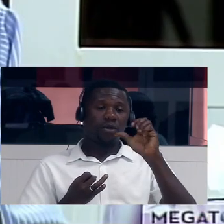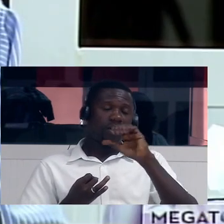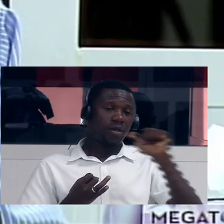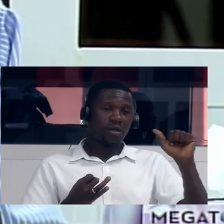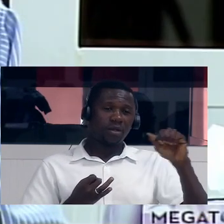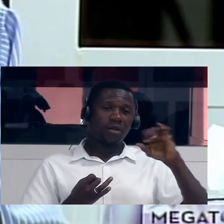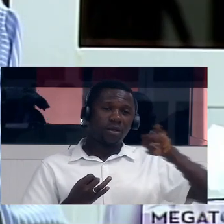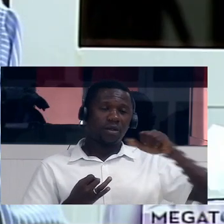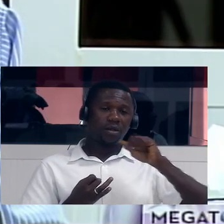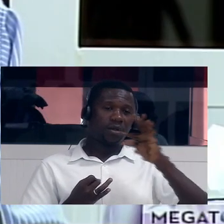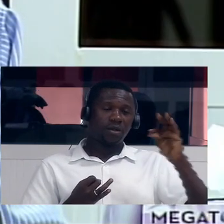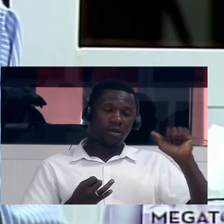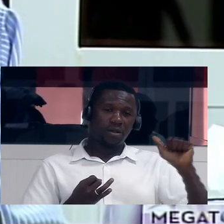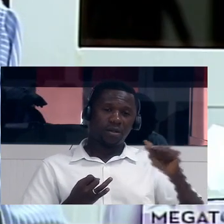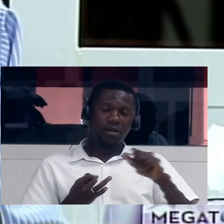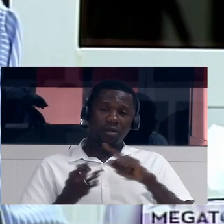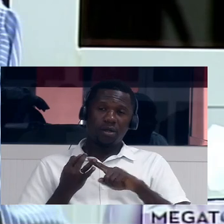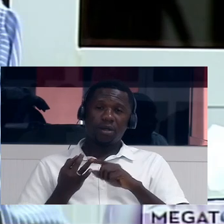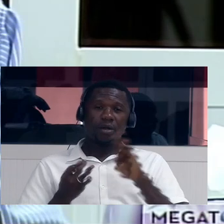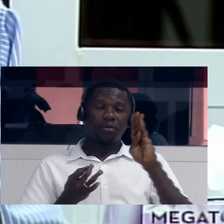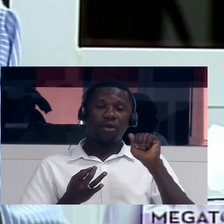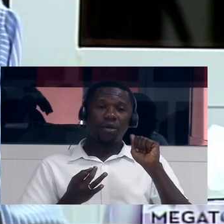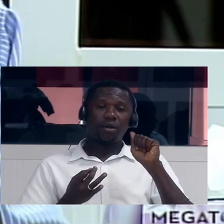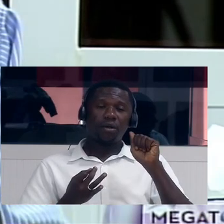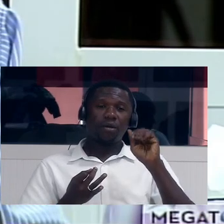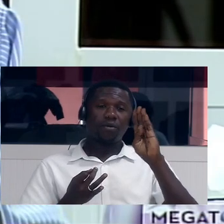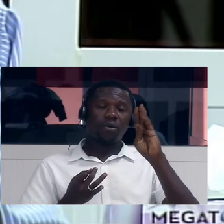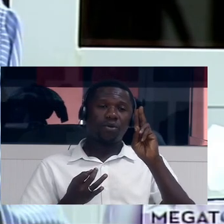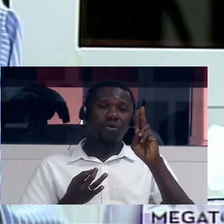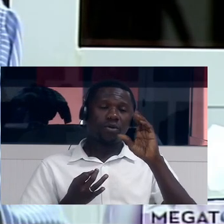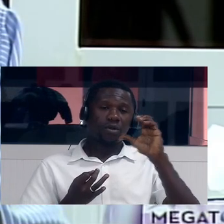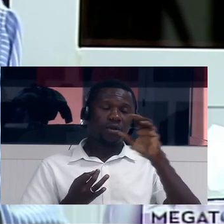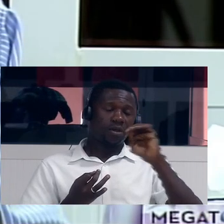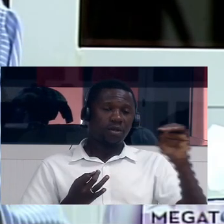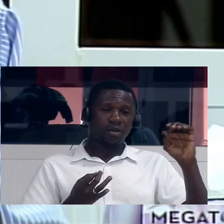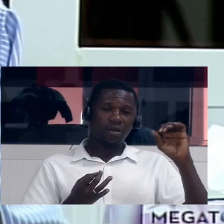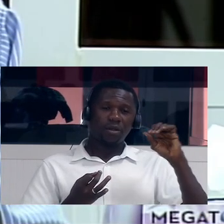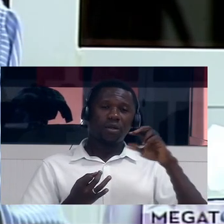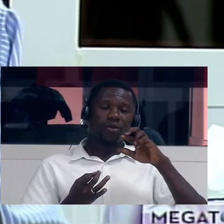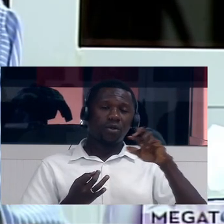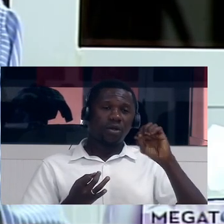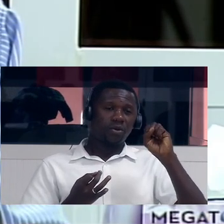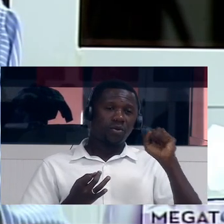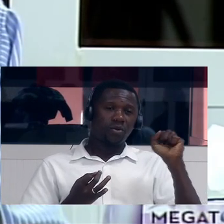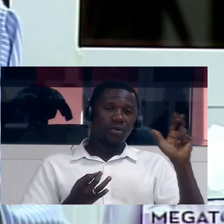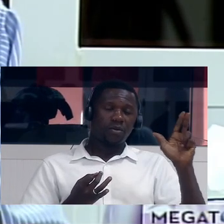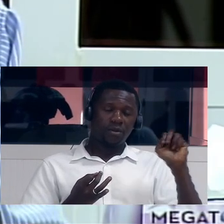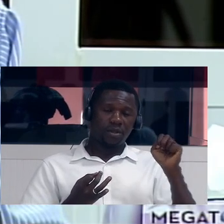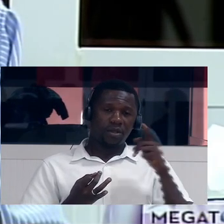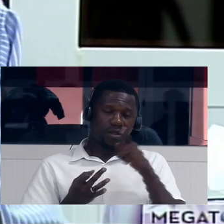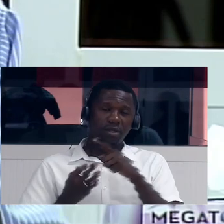of operations, correct? And Sankung Baji, yes, I mentioned him, your deputy IGP, correct?